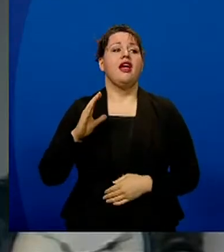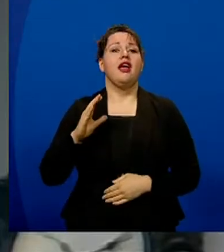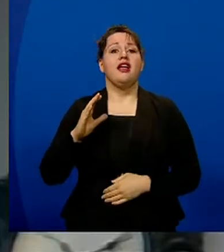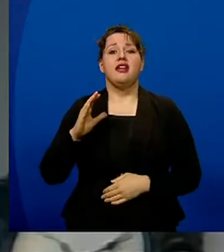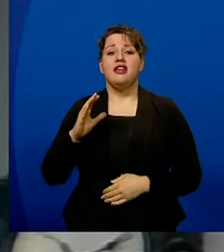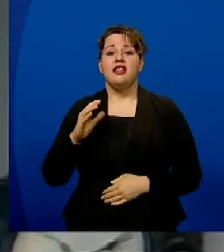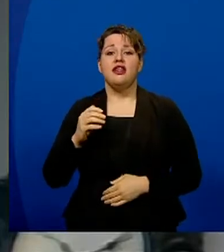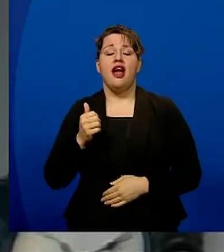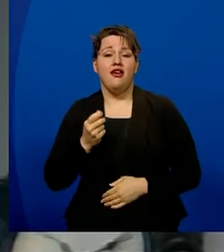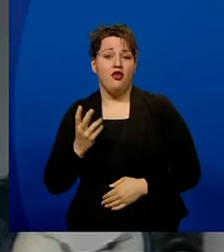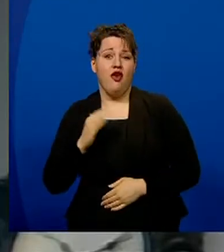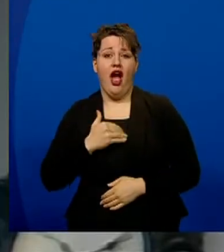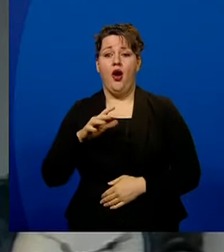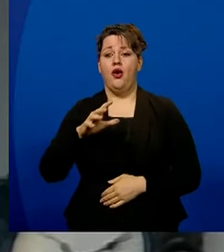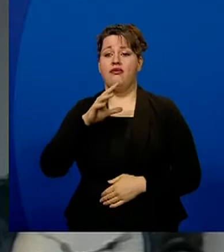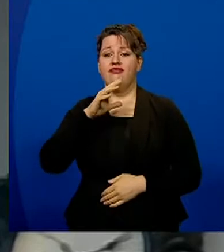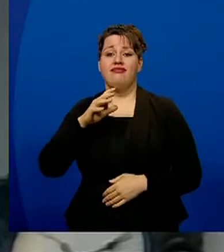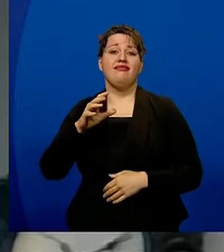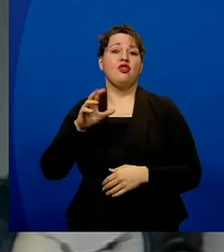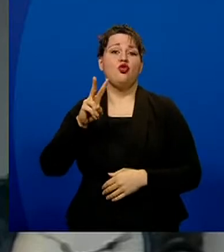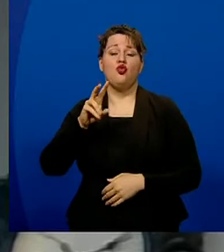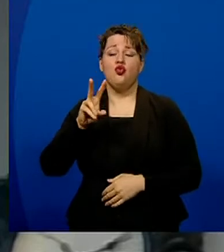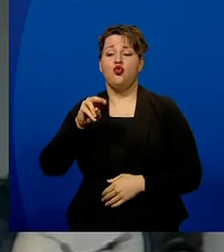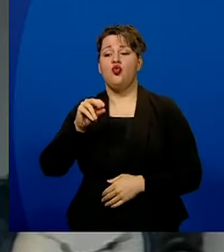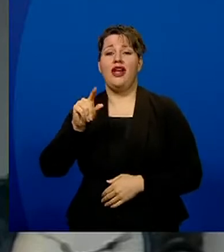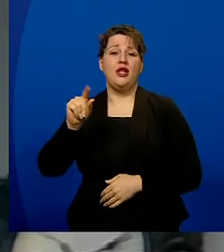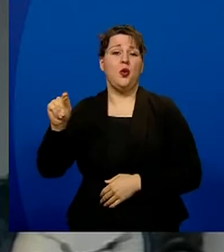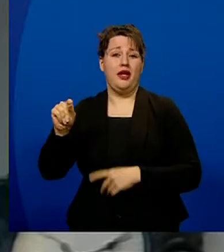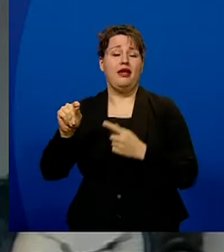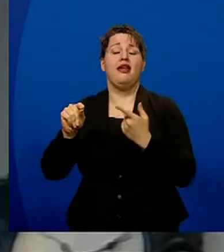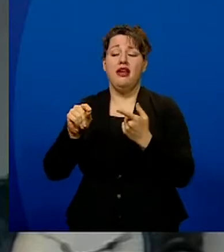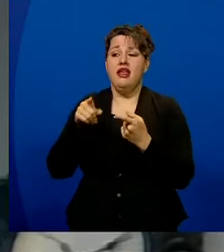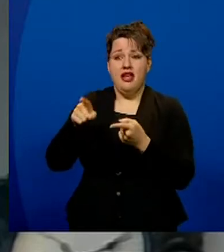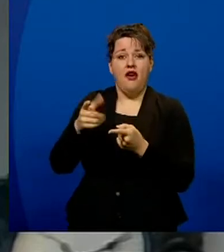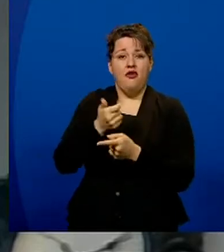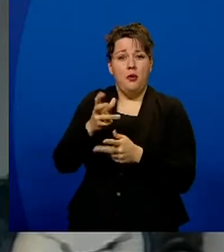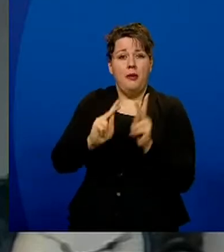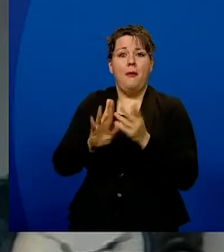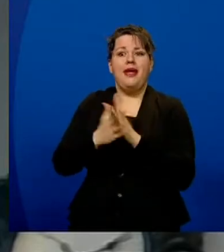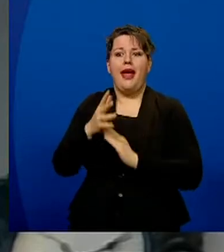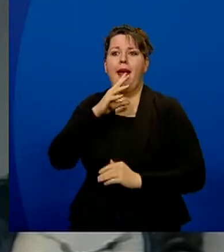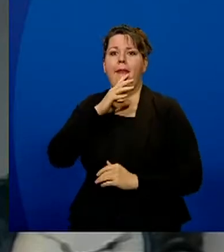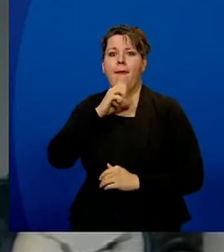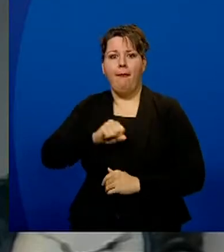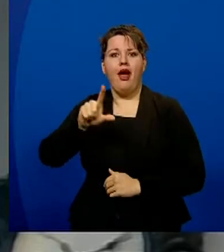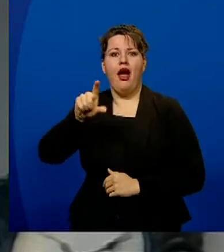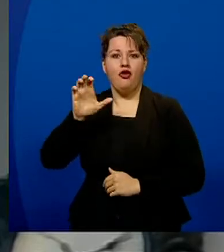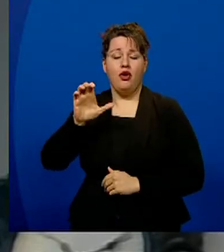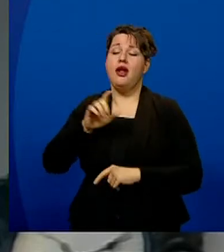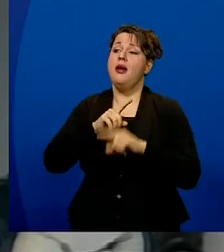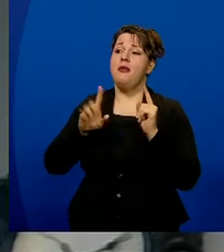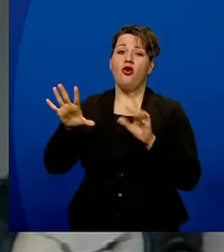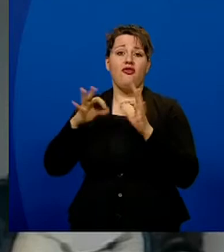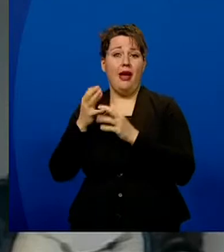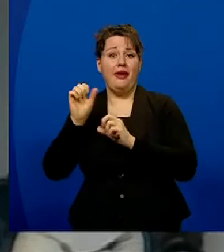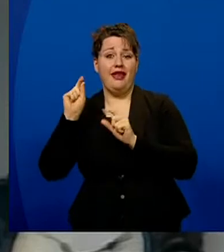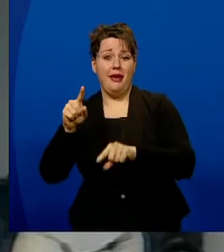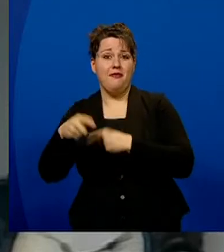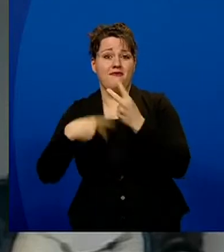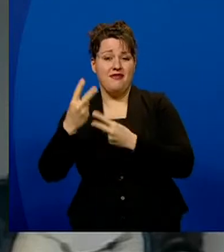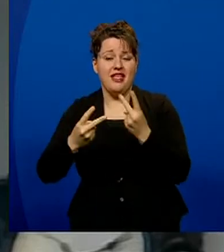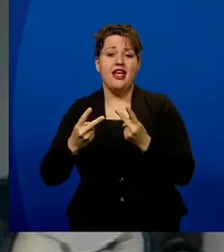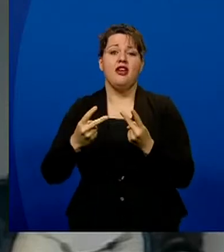100-year-old in 2020, who could not have had any visitors inside during the last year, told me when her family was able to visit on